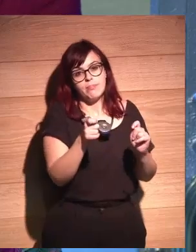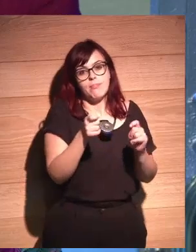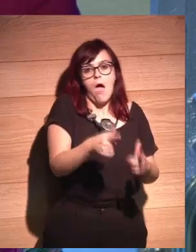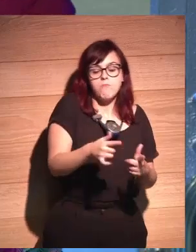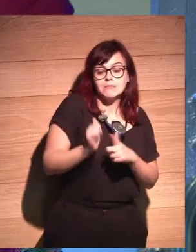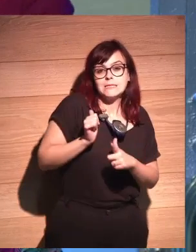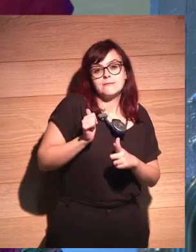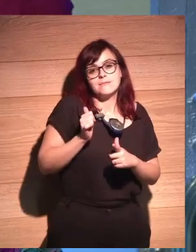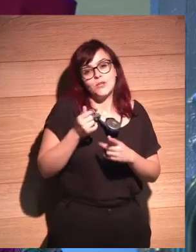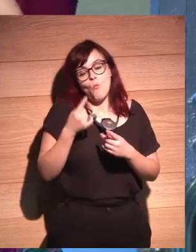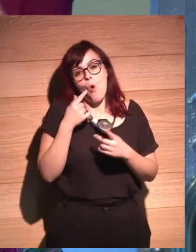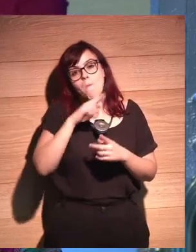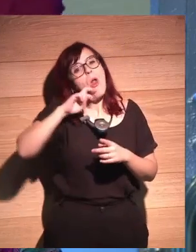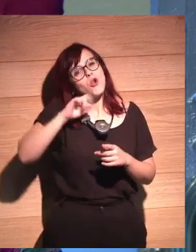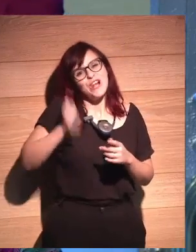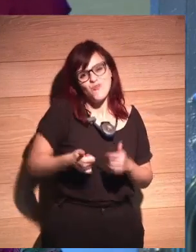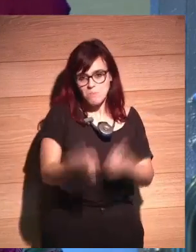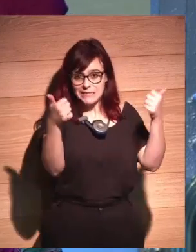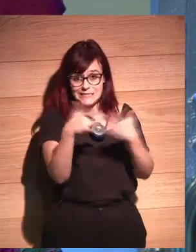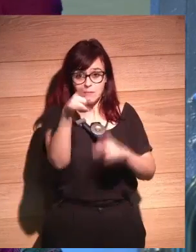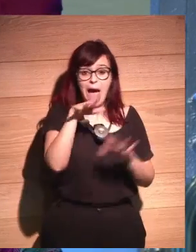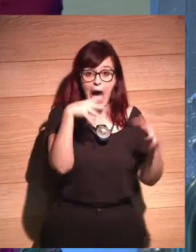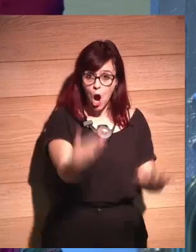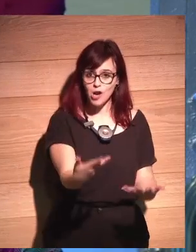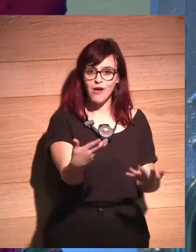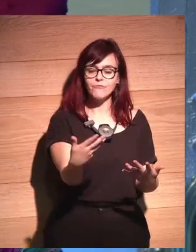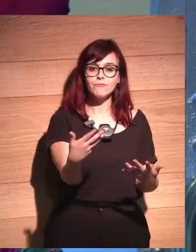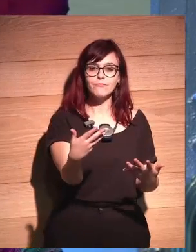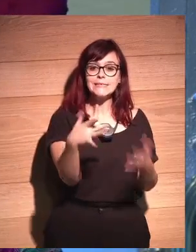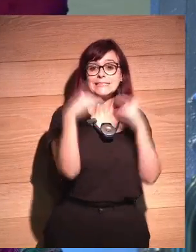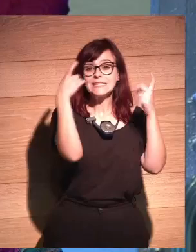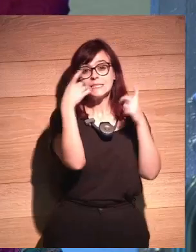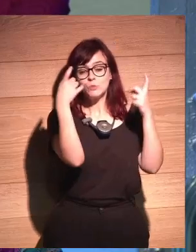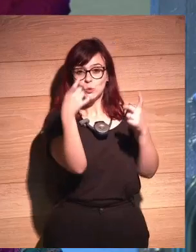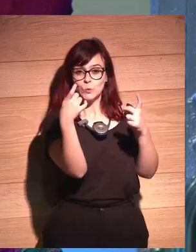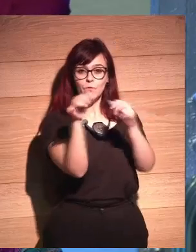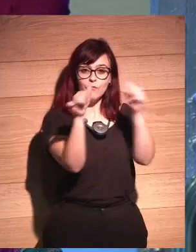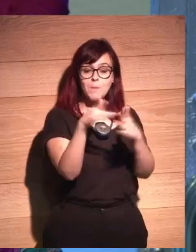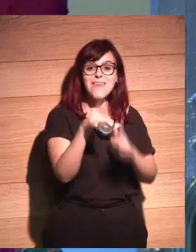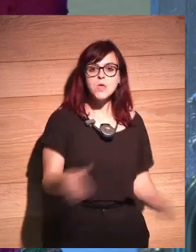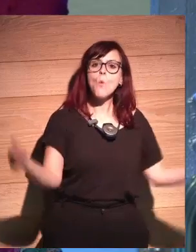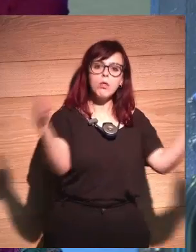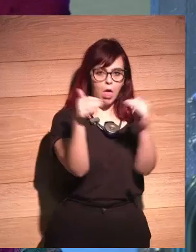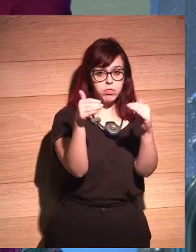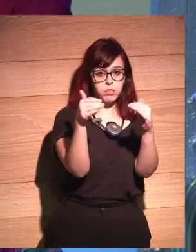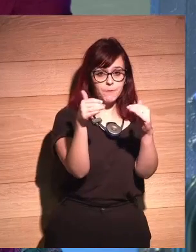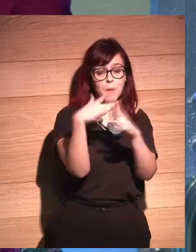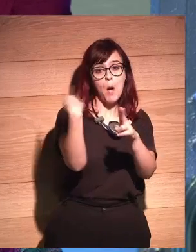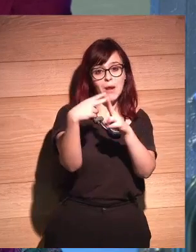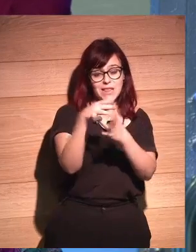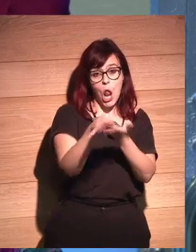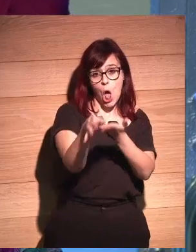would enrich all these goals. And right now we